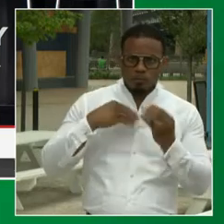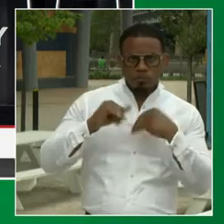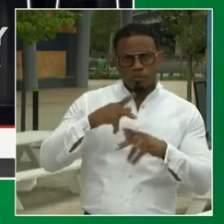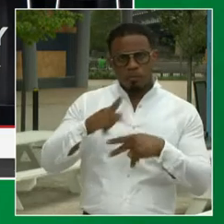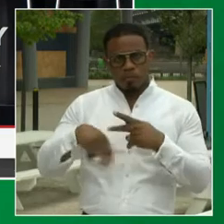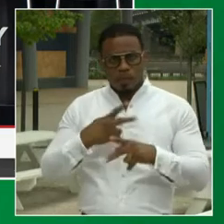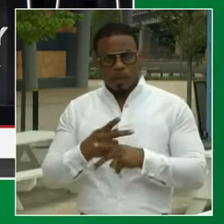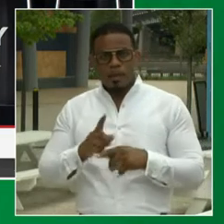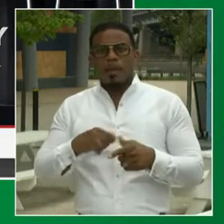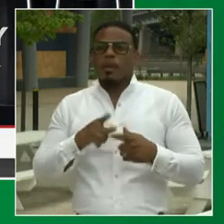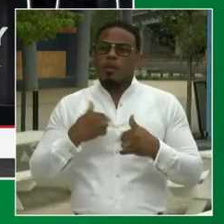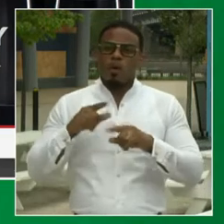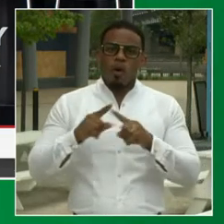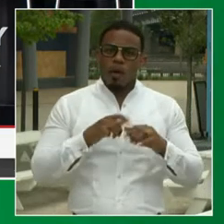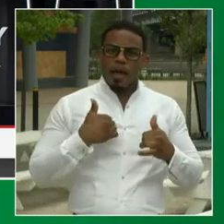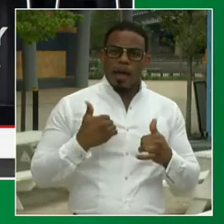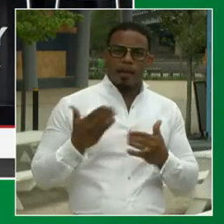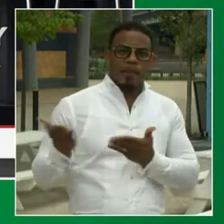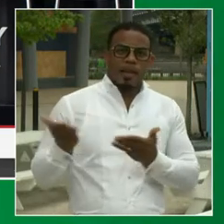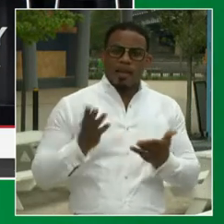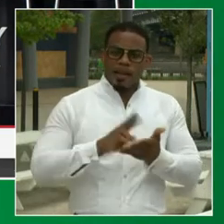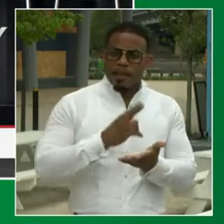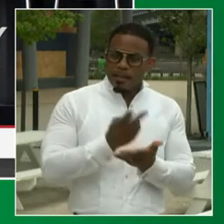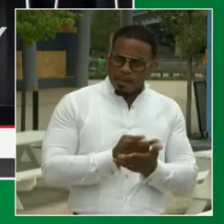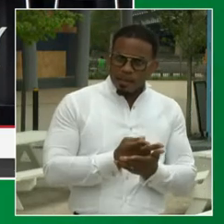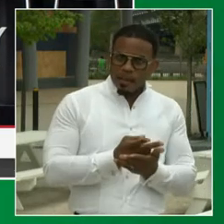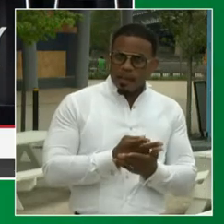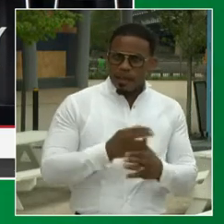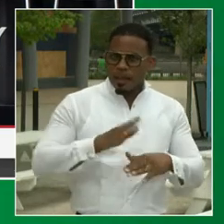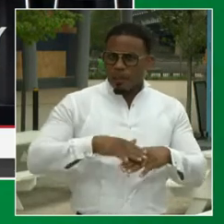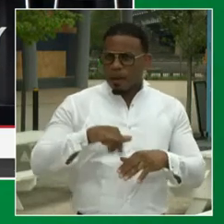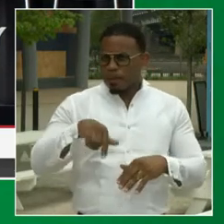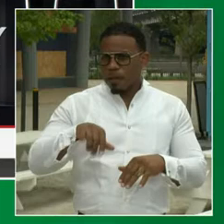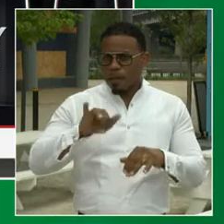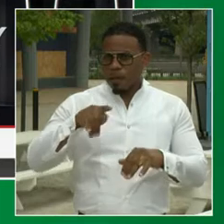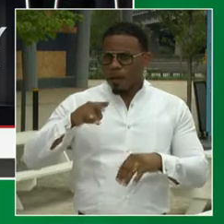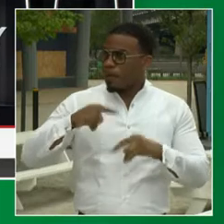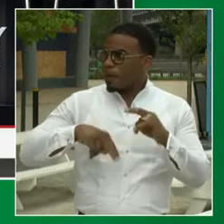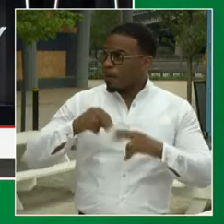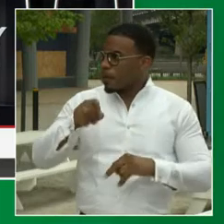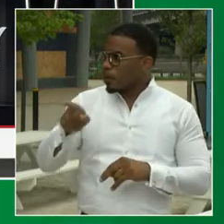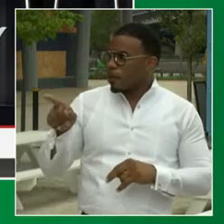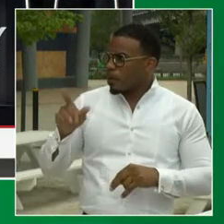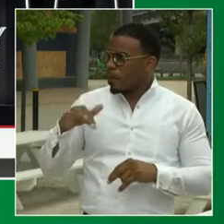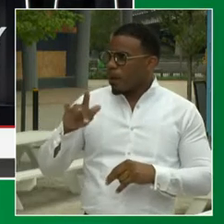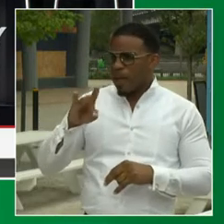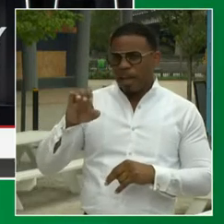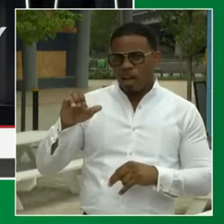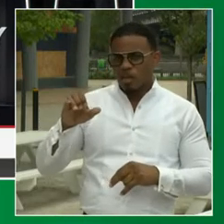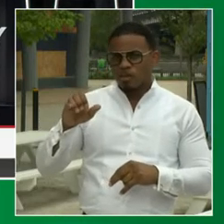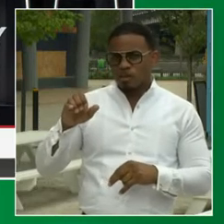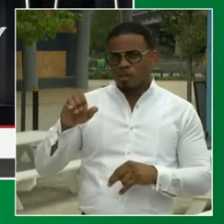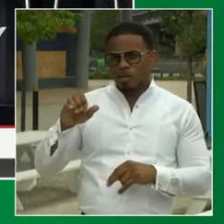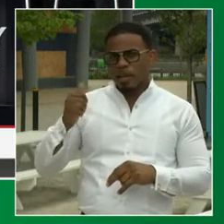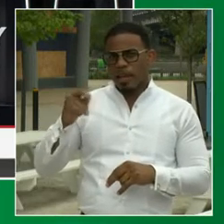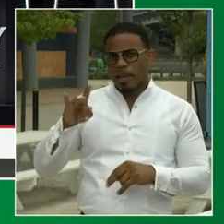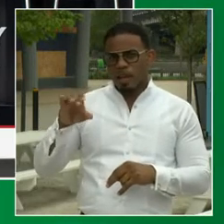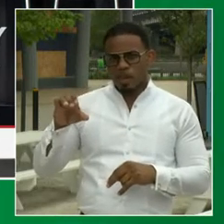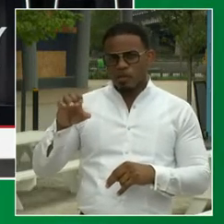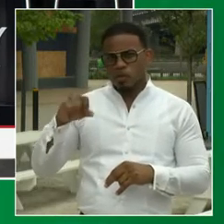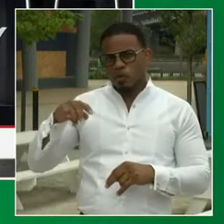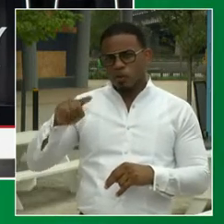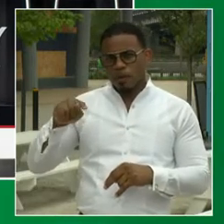And then we also have a catering kitchen at the bottom of this apartment building here It's about 1,800 square feet. We're calling it The